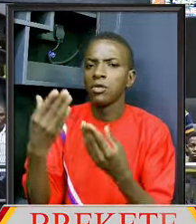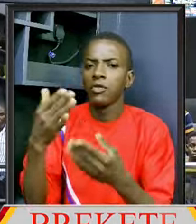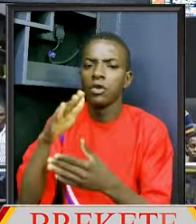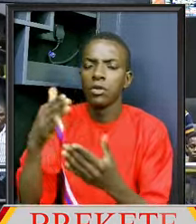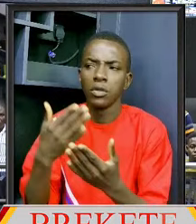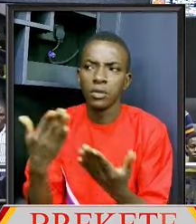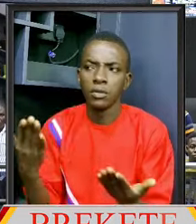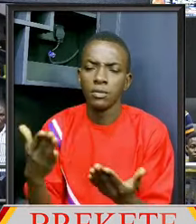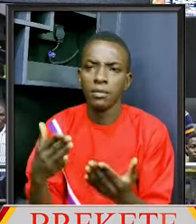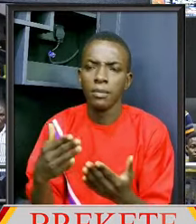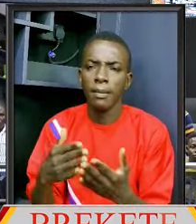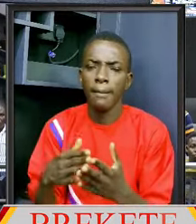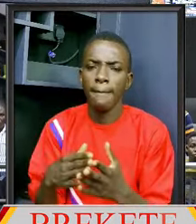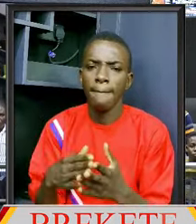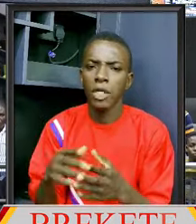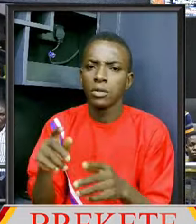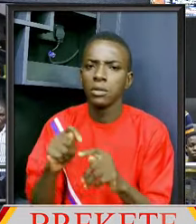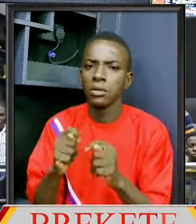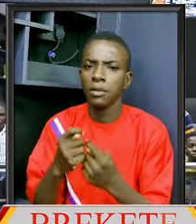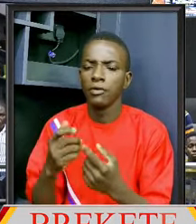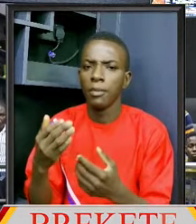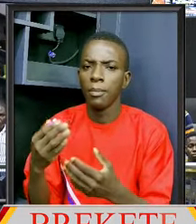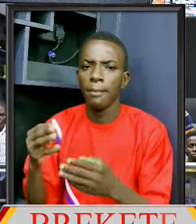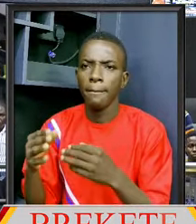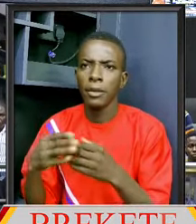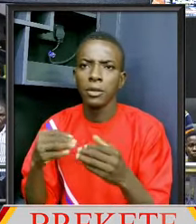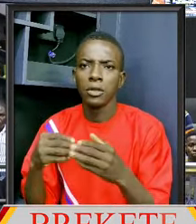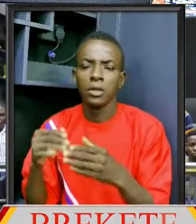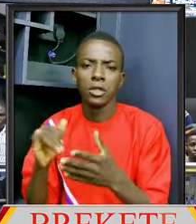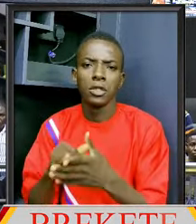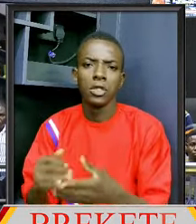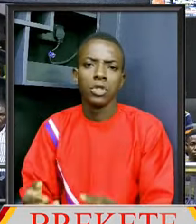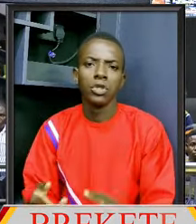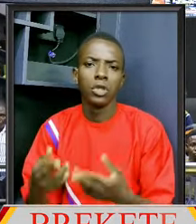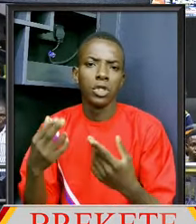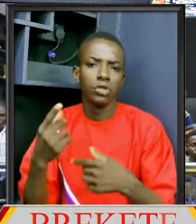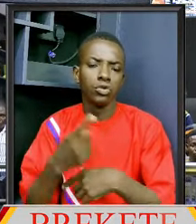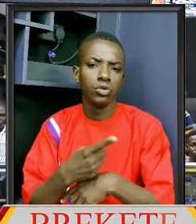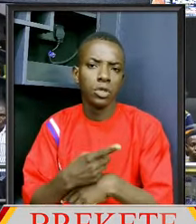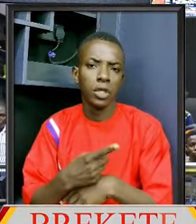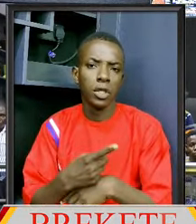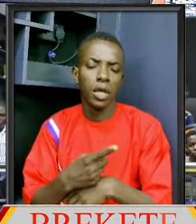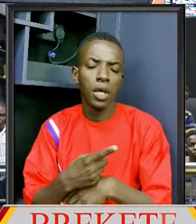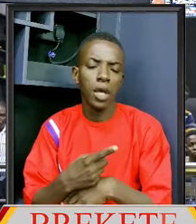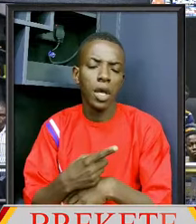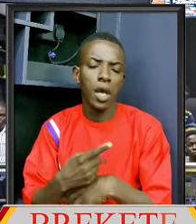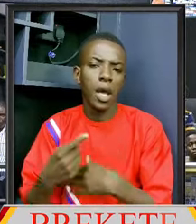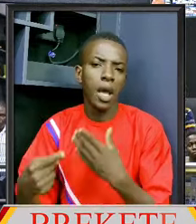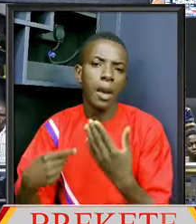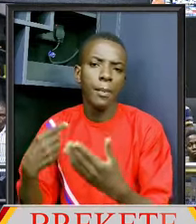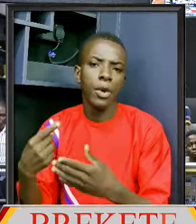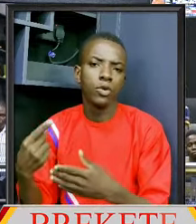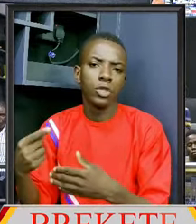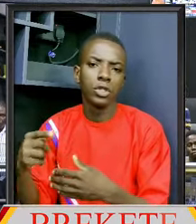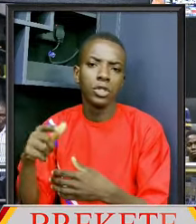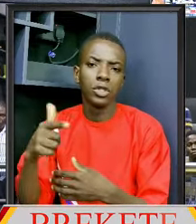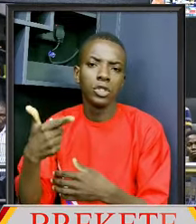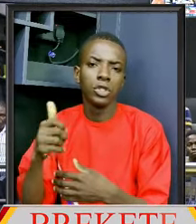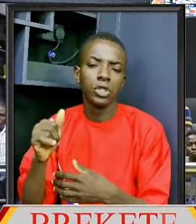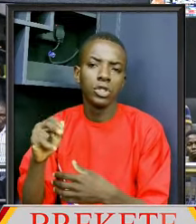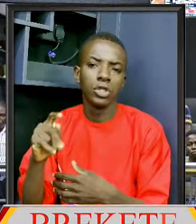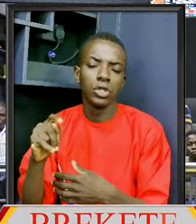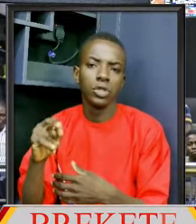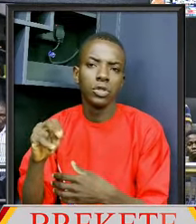information. So this kind of matter where you now don't raise today about this genotype,